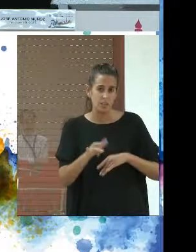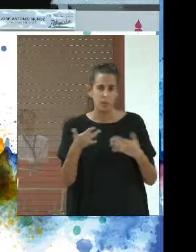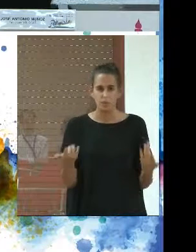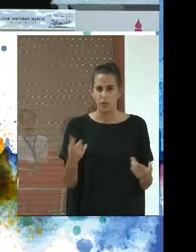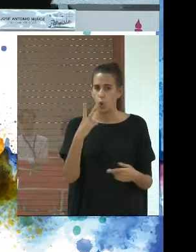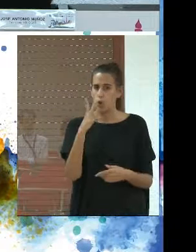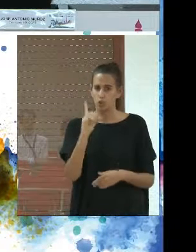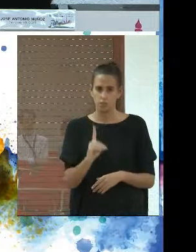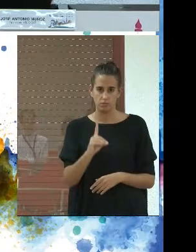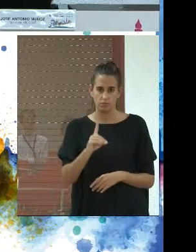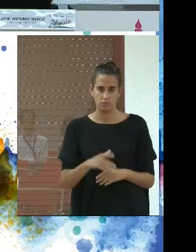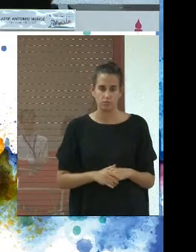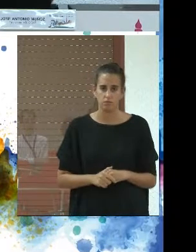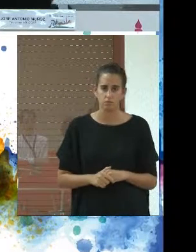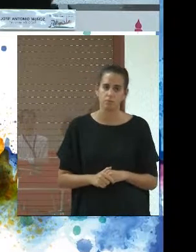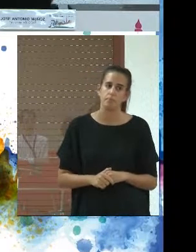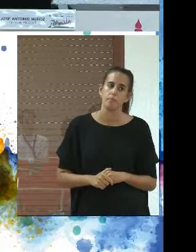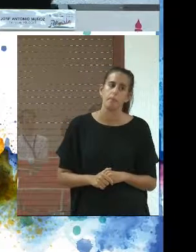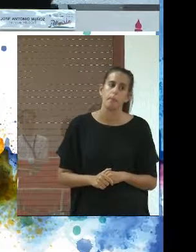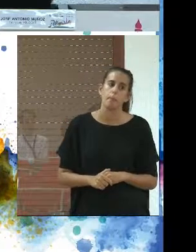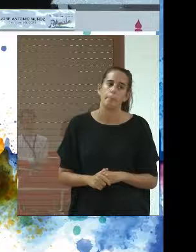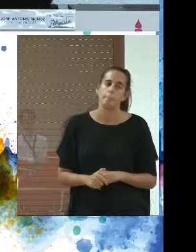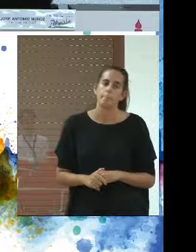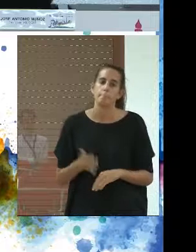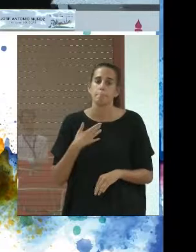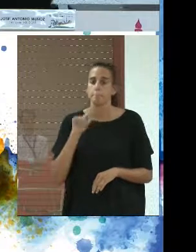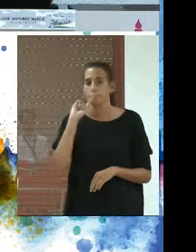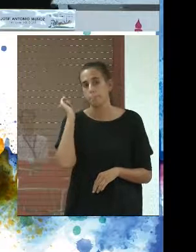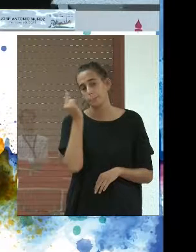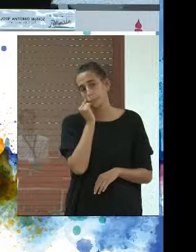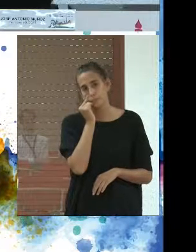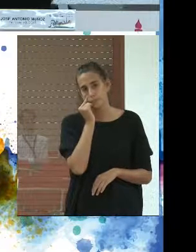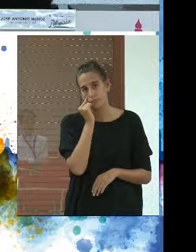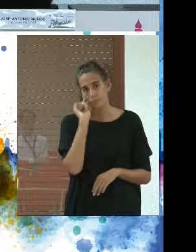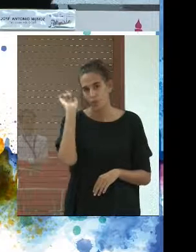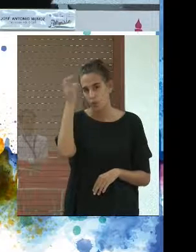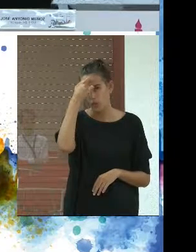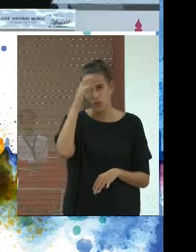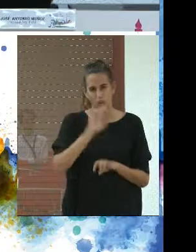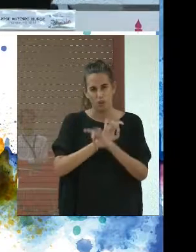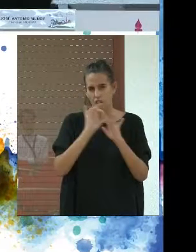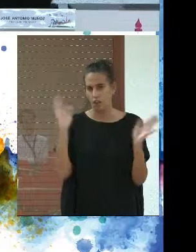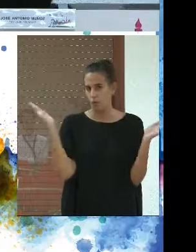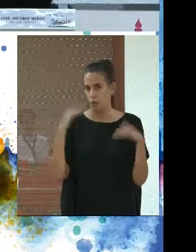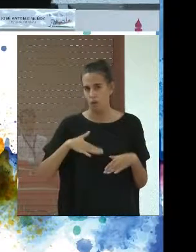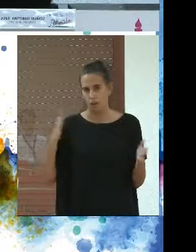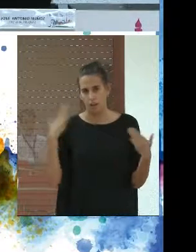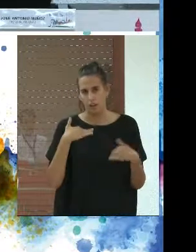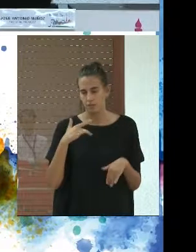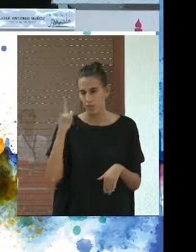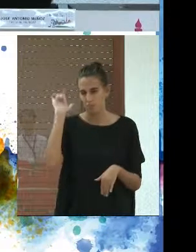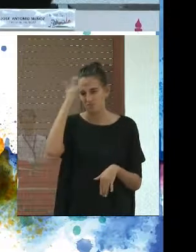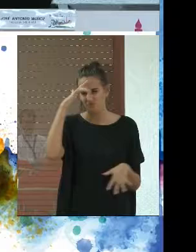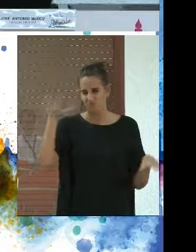could touch, but it was two-dimensional. So we realized that we weren't explaining